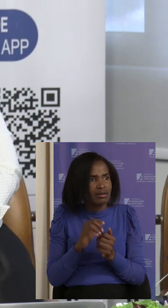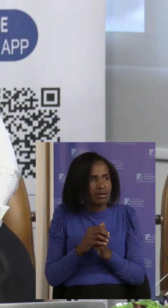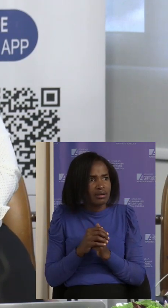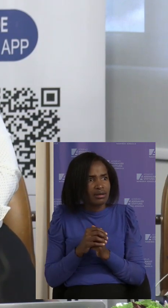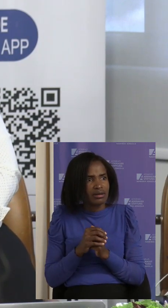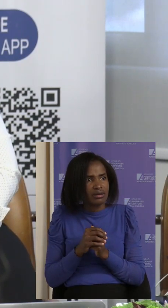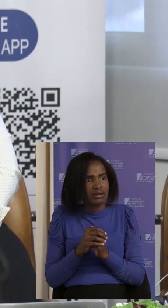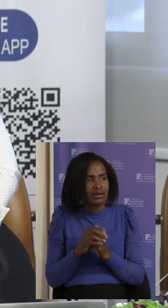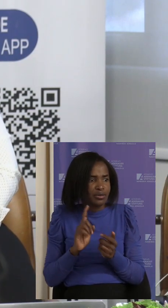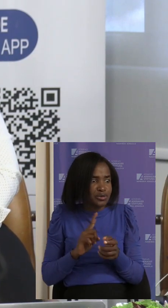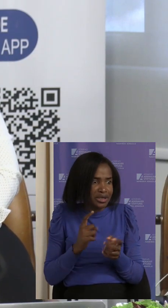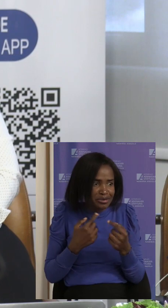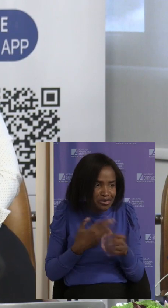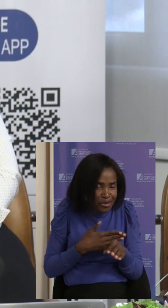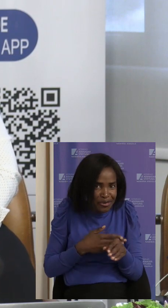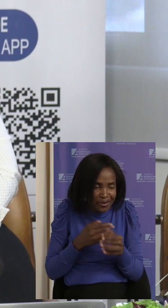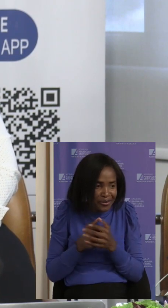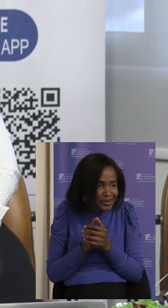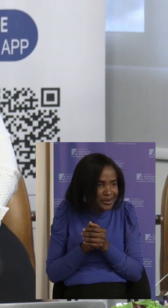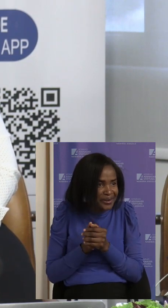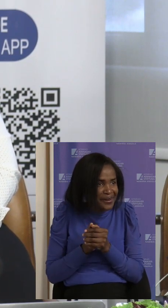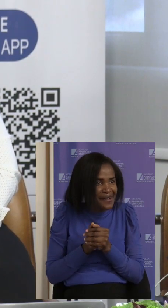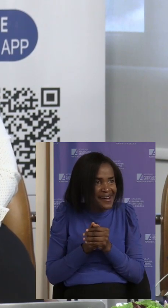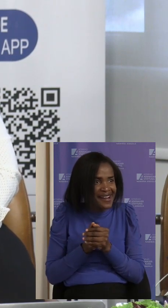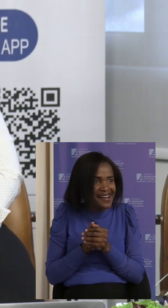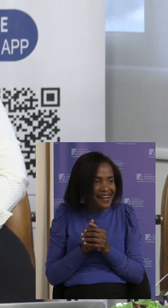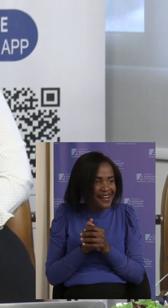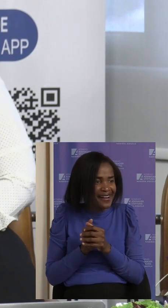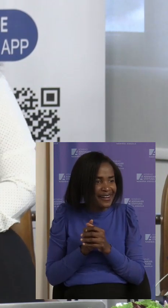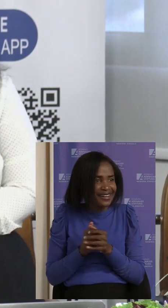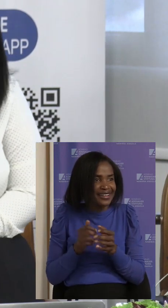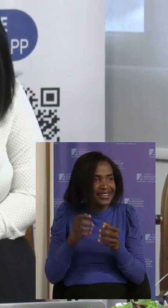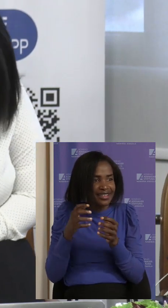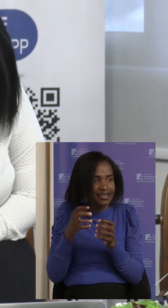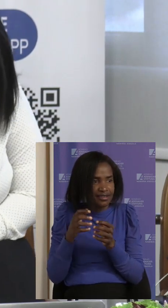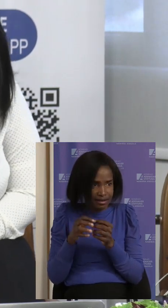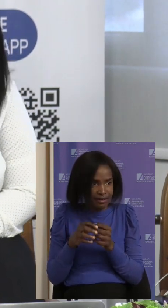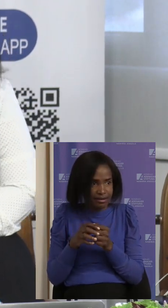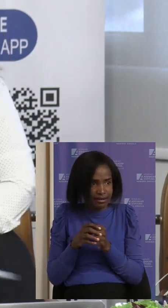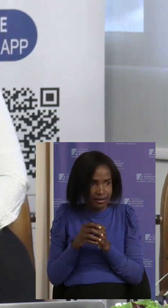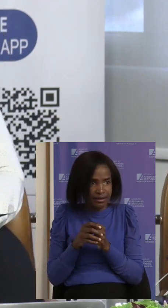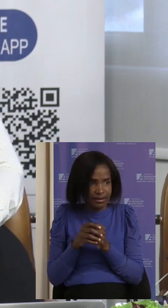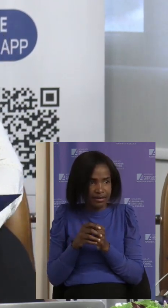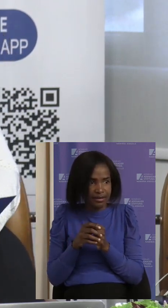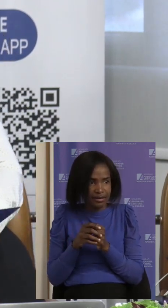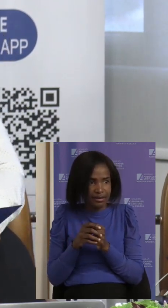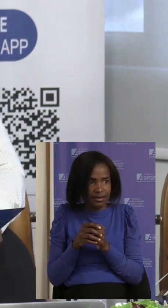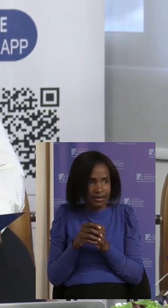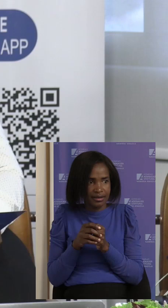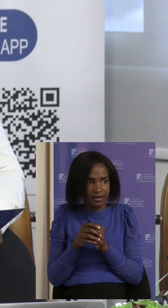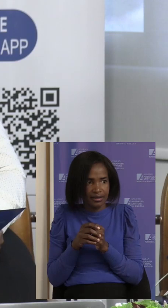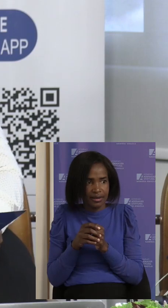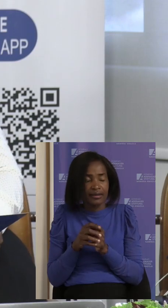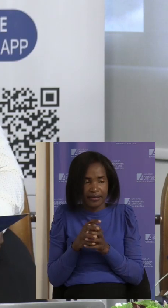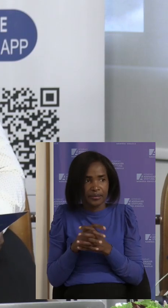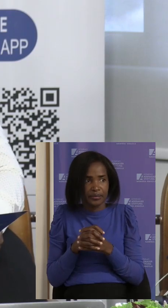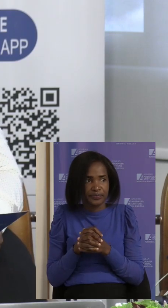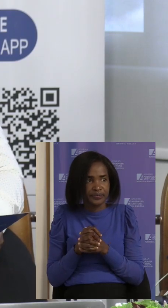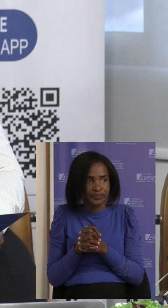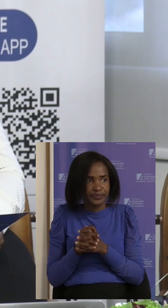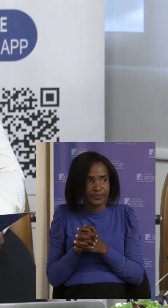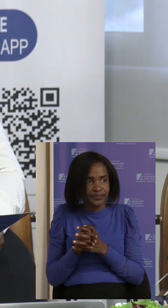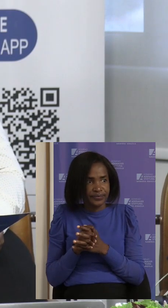JSC had to be phased out because there was just no more, it did not fit into our philosophy and into what we had